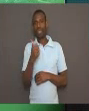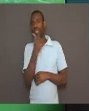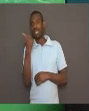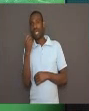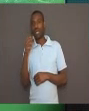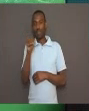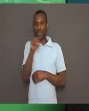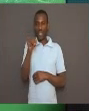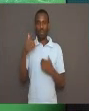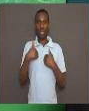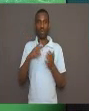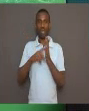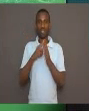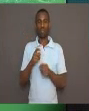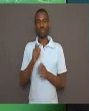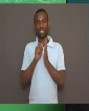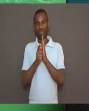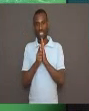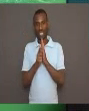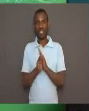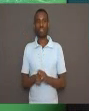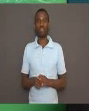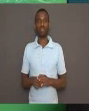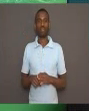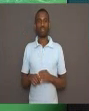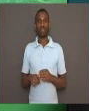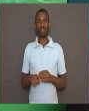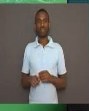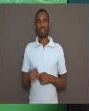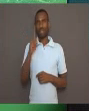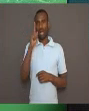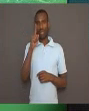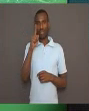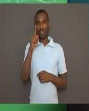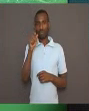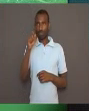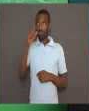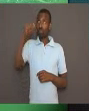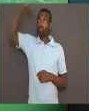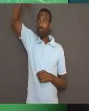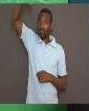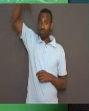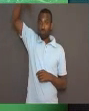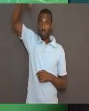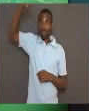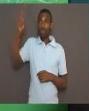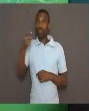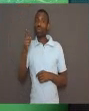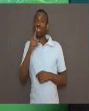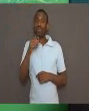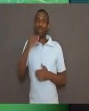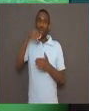For example, the top of a drop of water is an